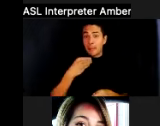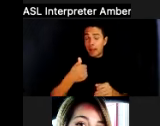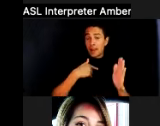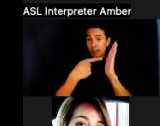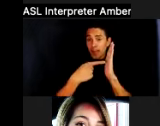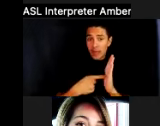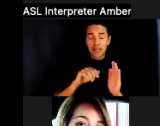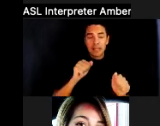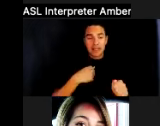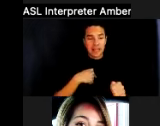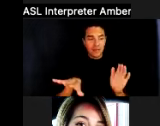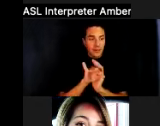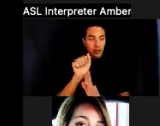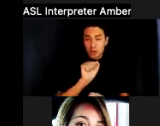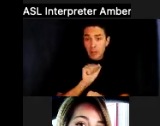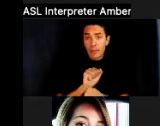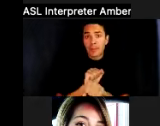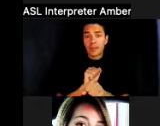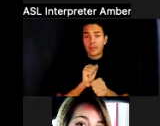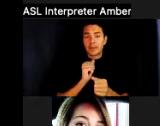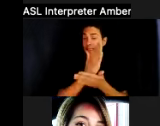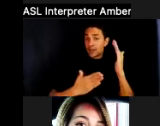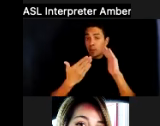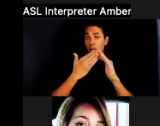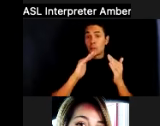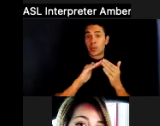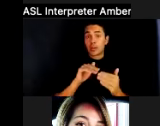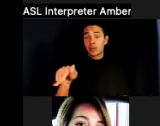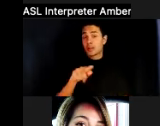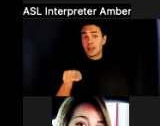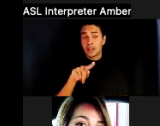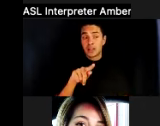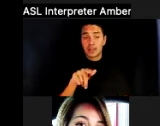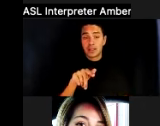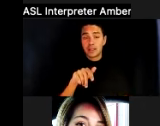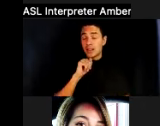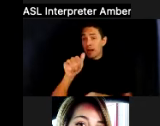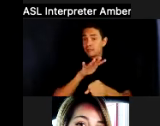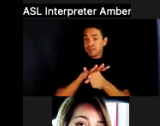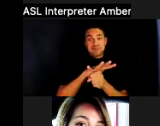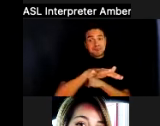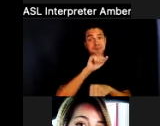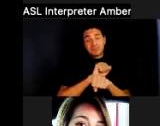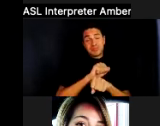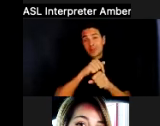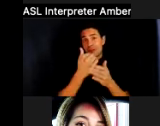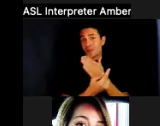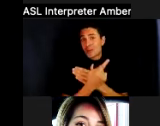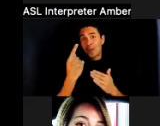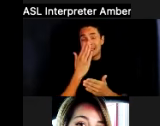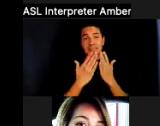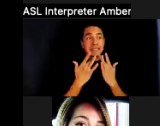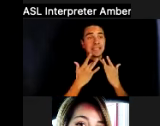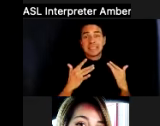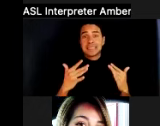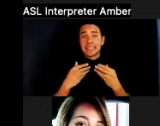Will I be able to find a job? Like there are some communities that aren't a plethora of jobs available to everybody. Maybe someone's afraid